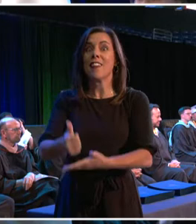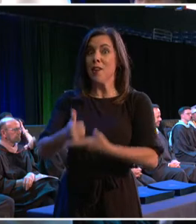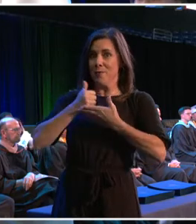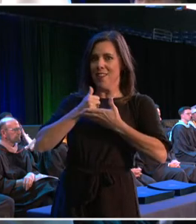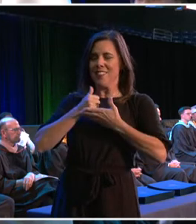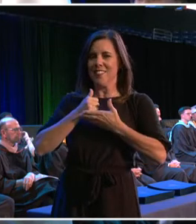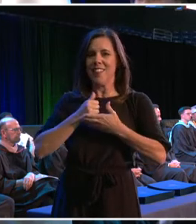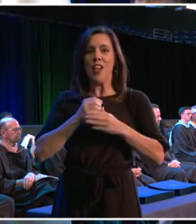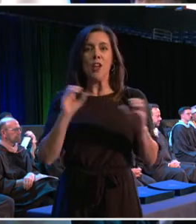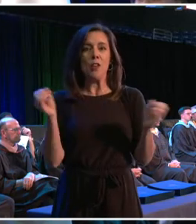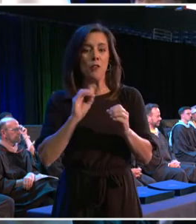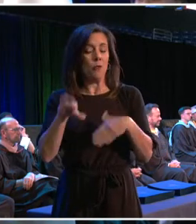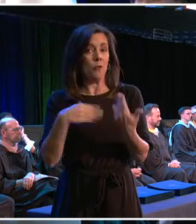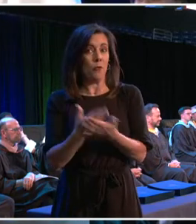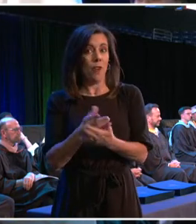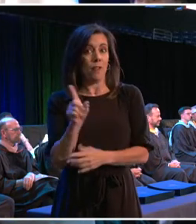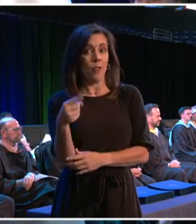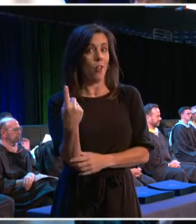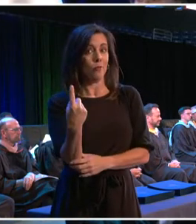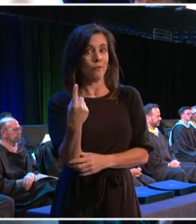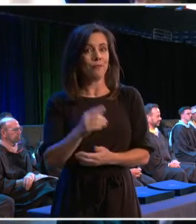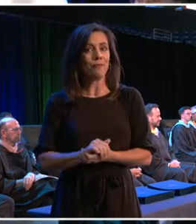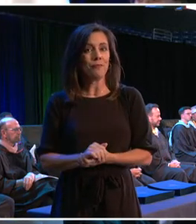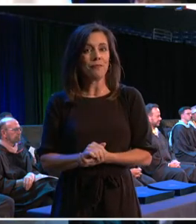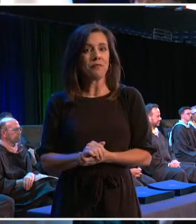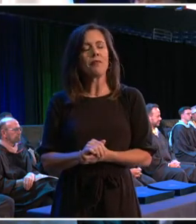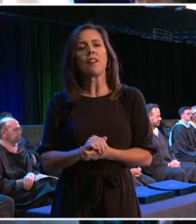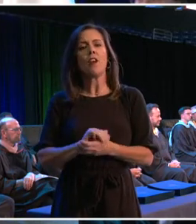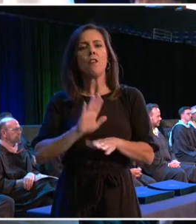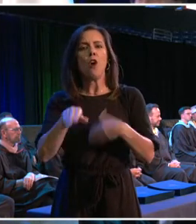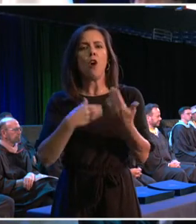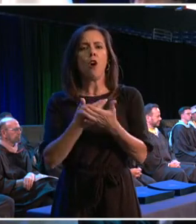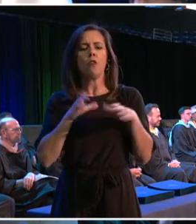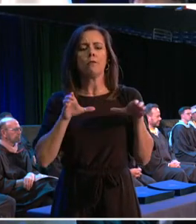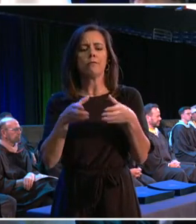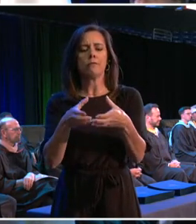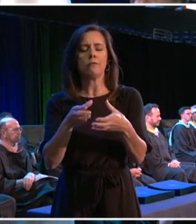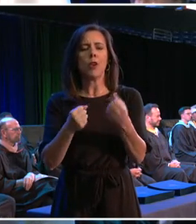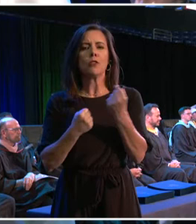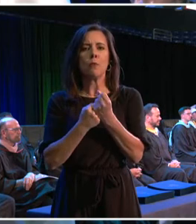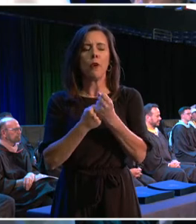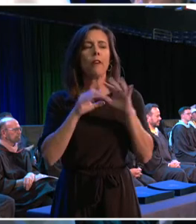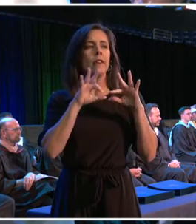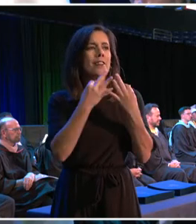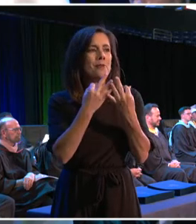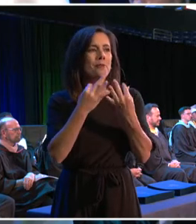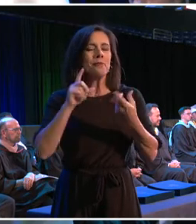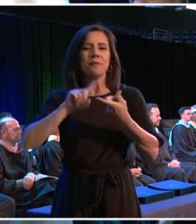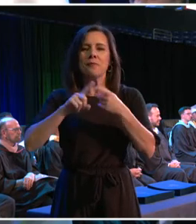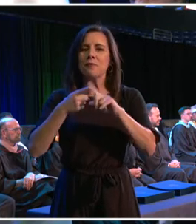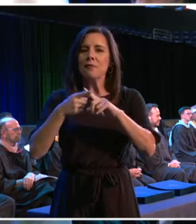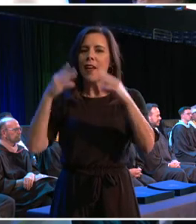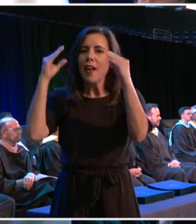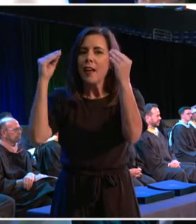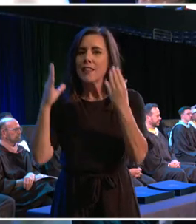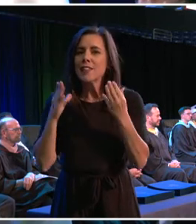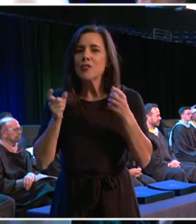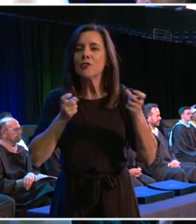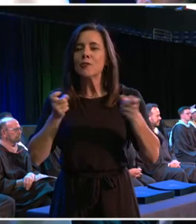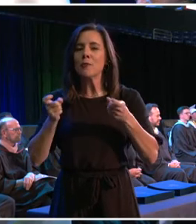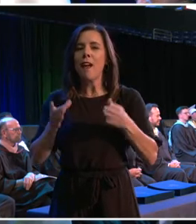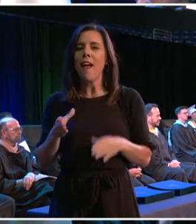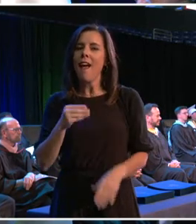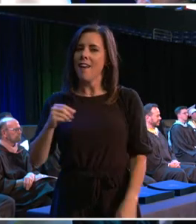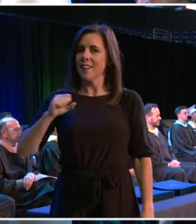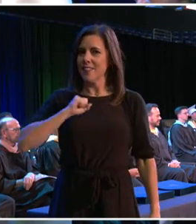of us made it here today alone. It took a network of support from our families, friends, teachers, administration,